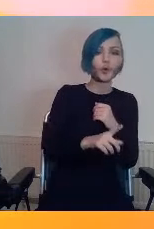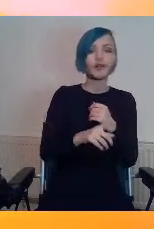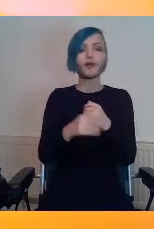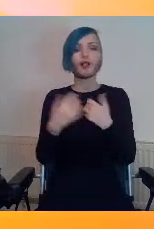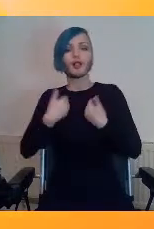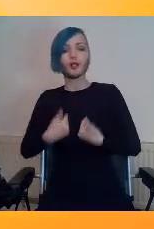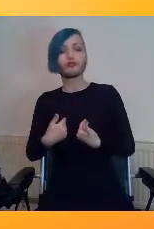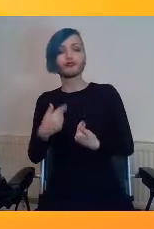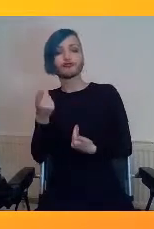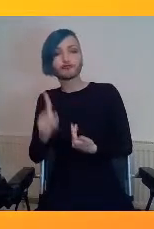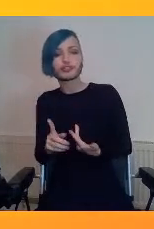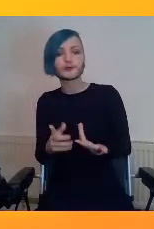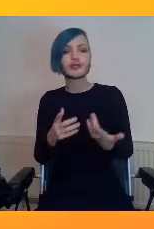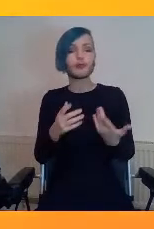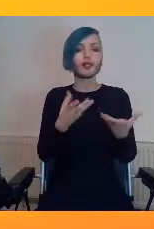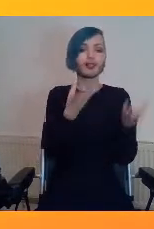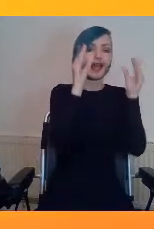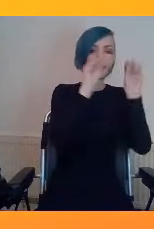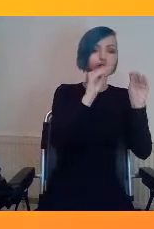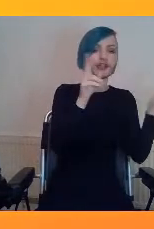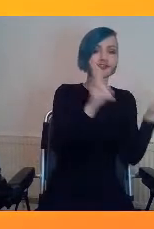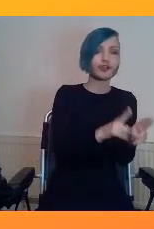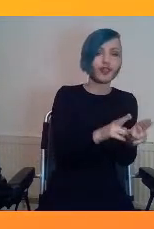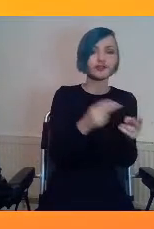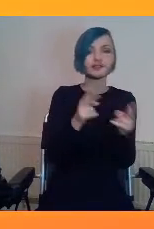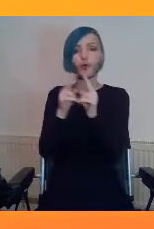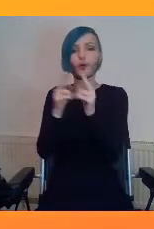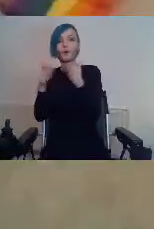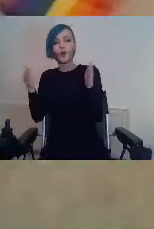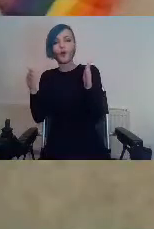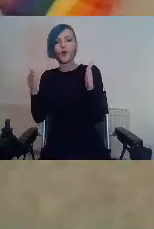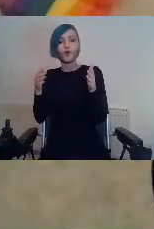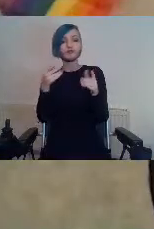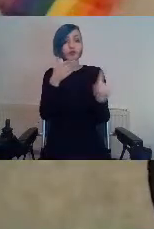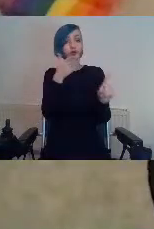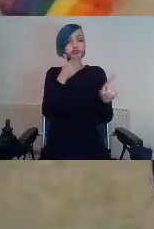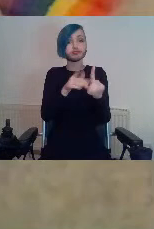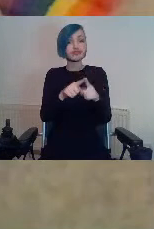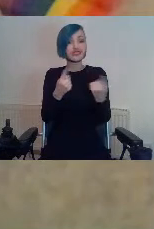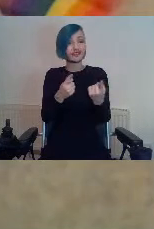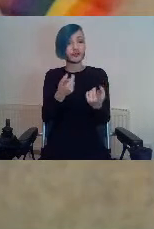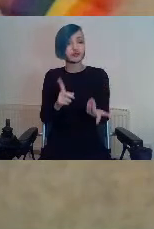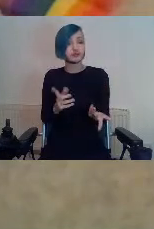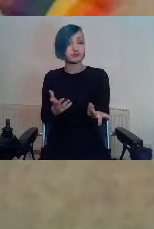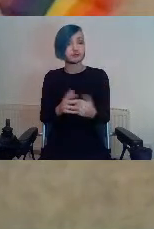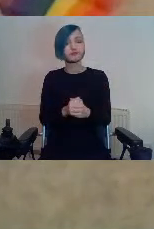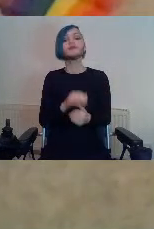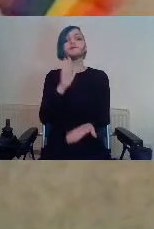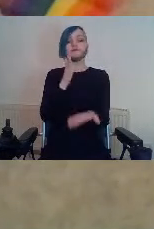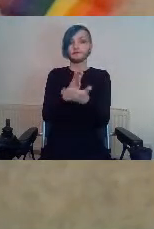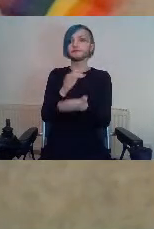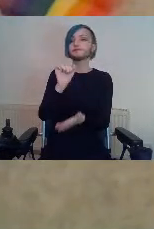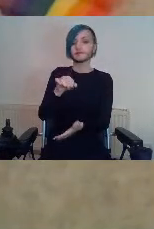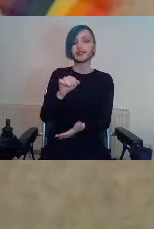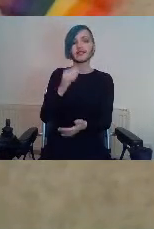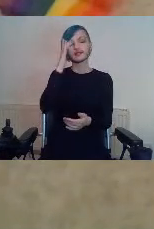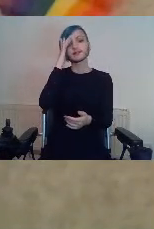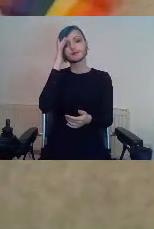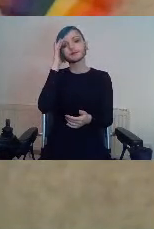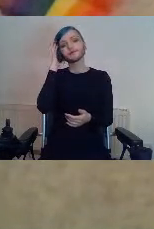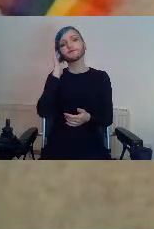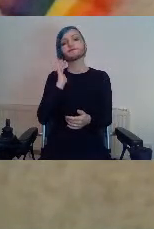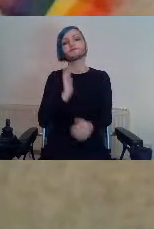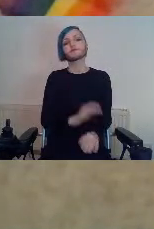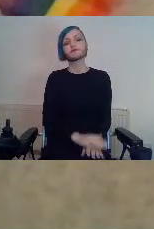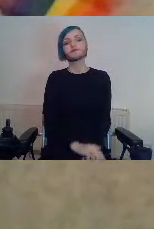like what, you know, do you notice differences in your country? Yes, there is difference. Unfortunately, a